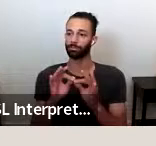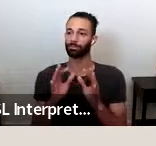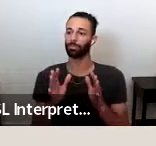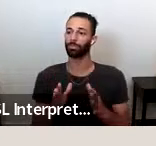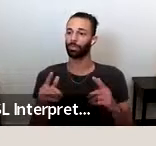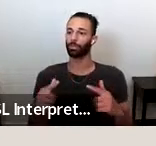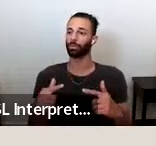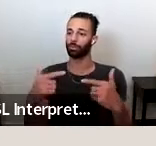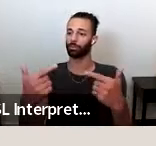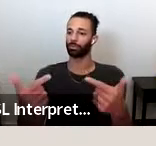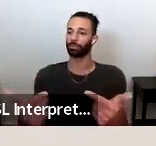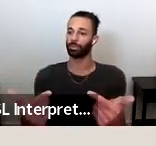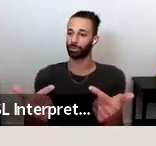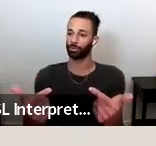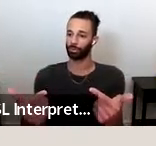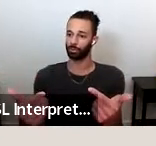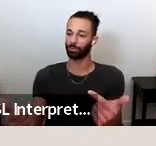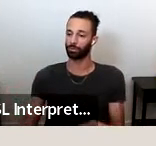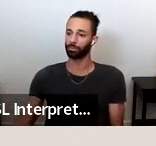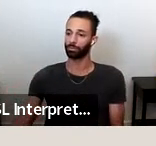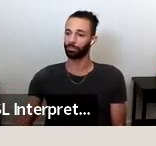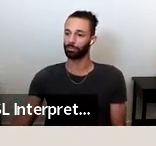Next slide, please.